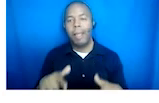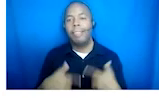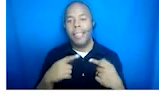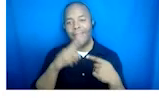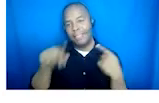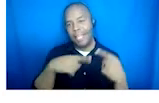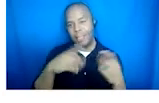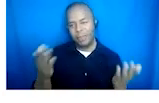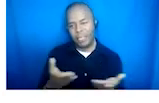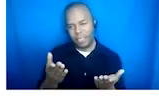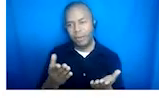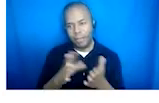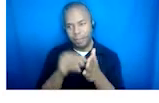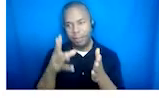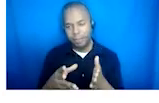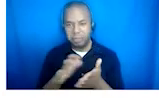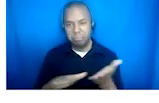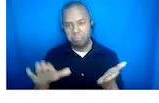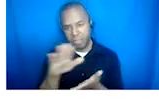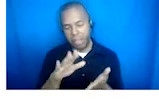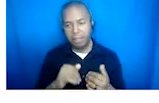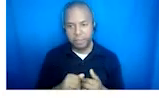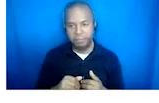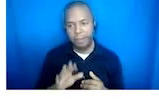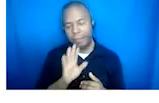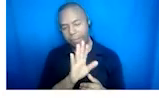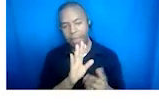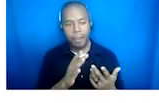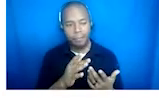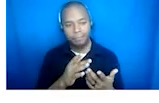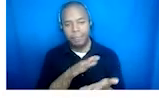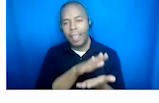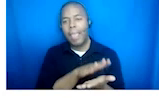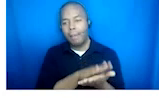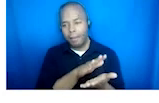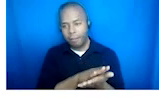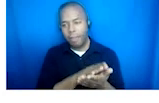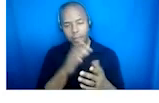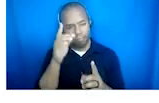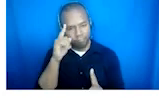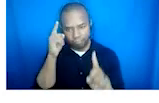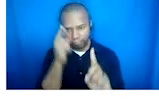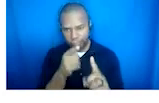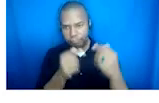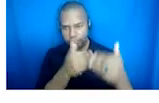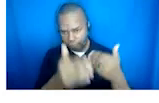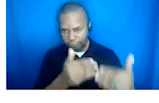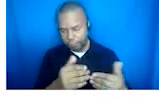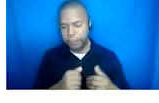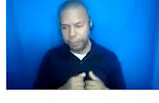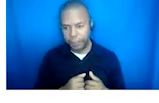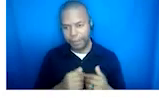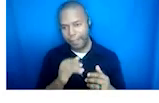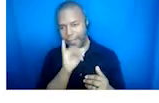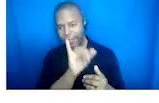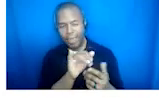student here at the college, right? The life cycle of their academic pursuits here at the college. So a part of that